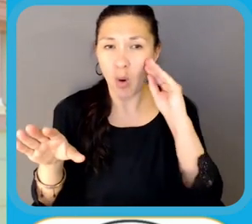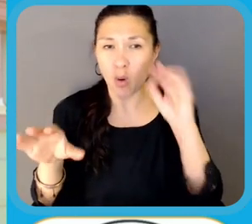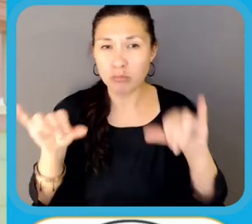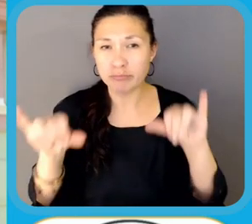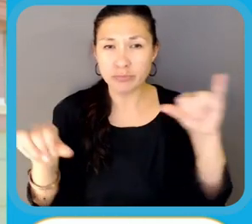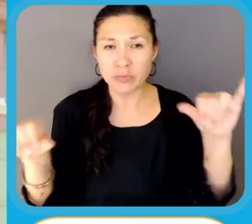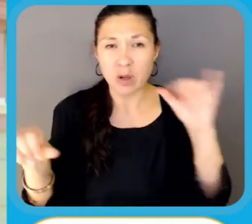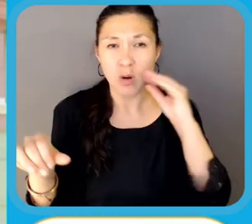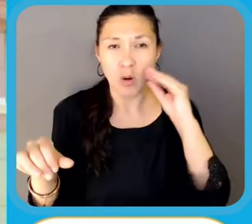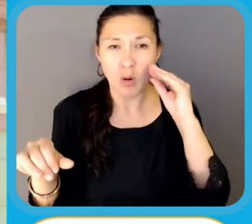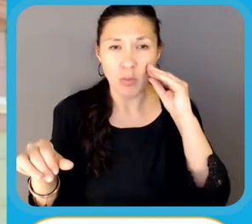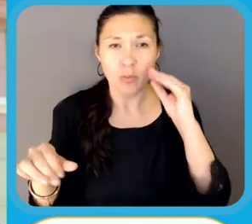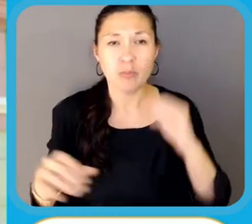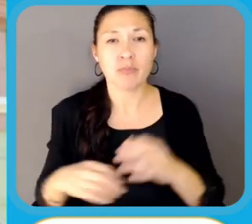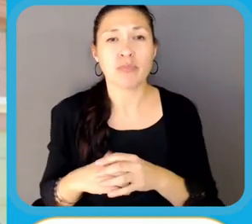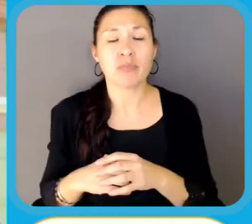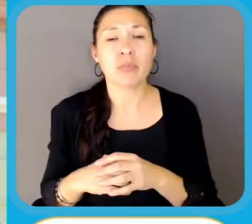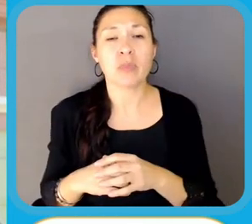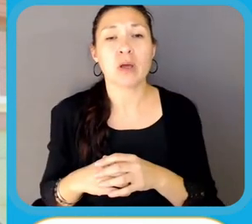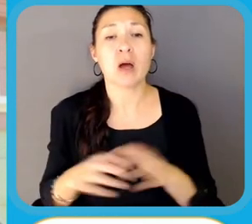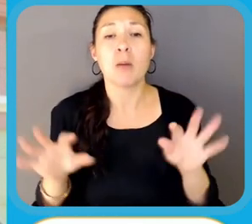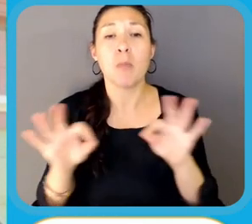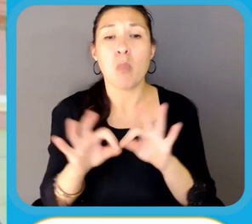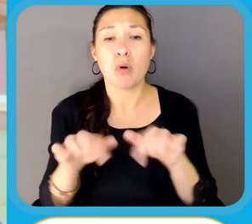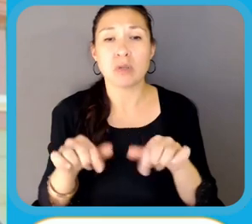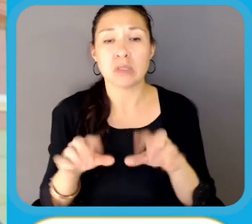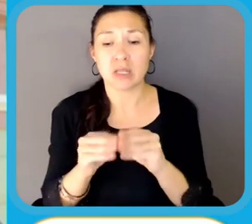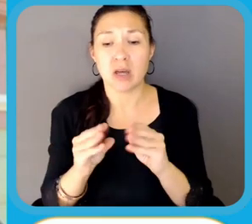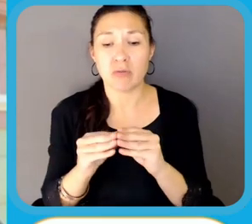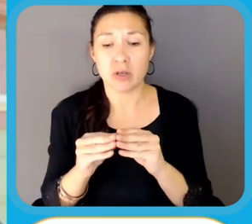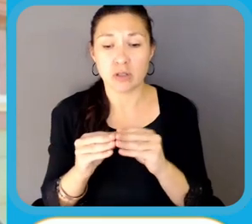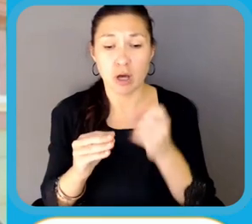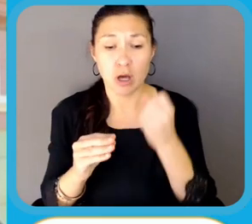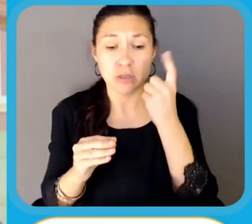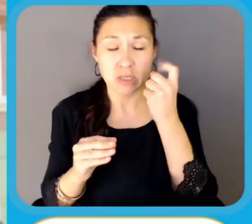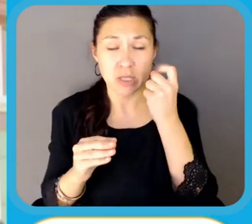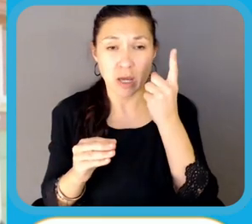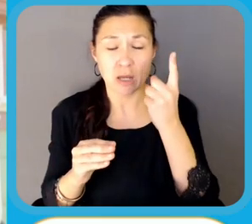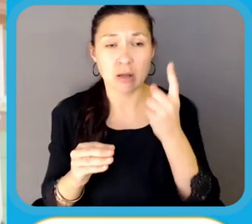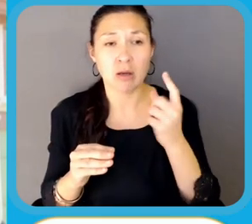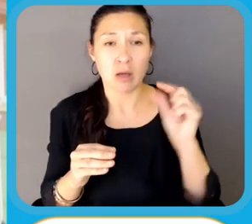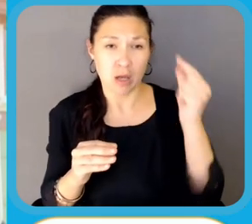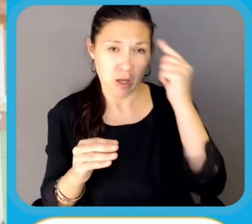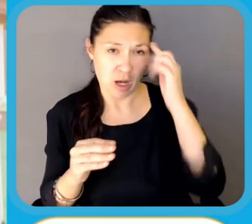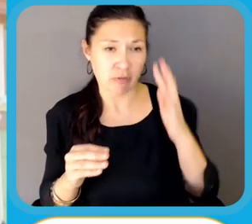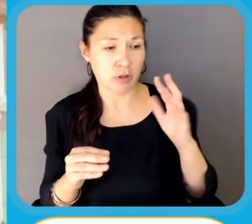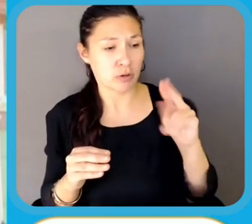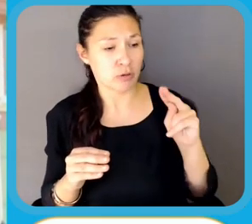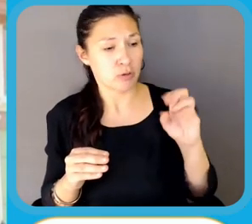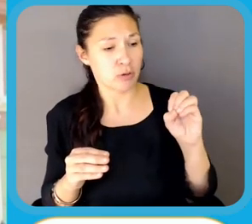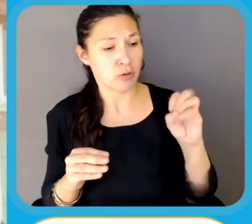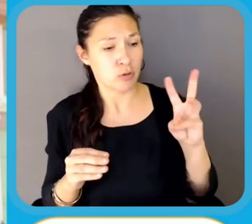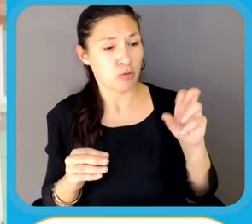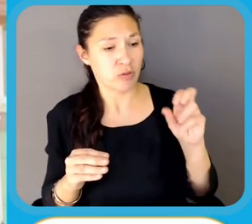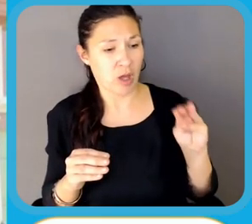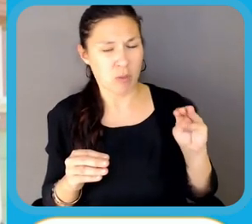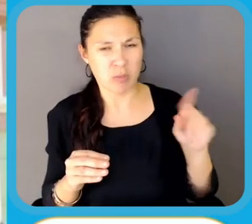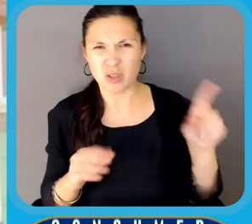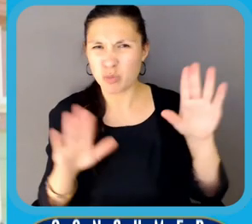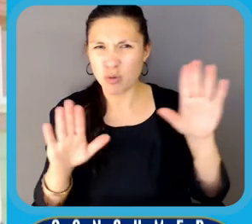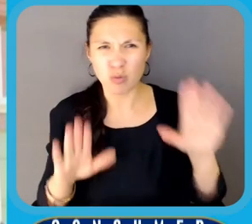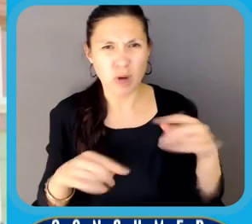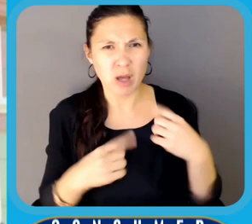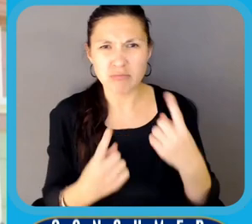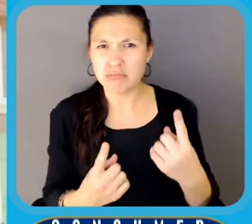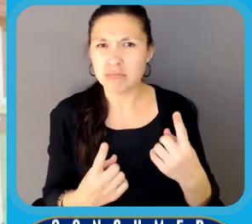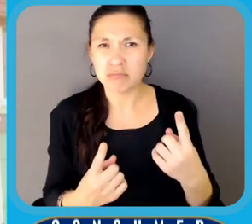this convention is that Gavin Newsom is our governor. He's been a great governor.